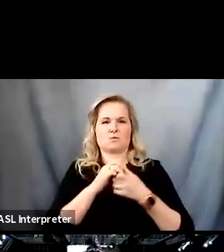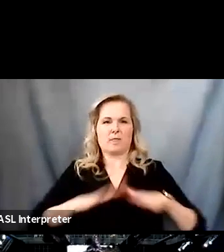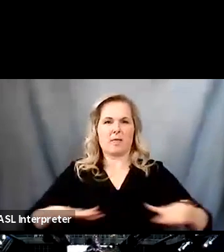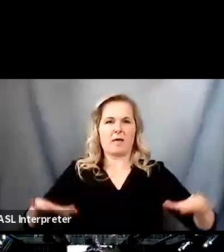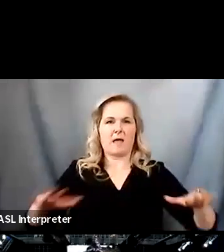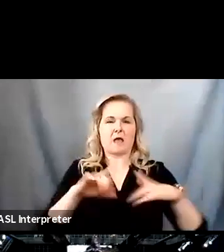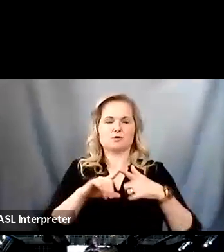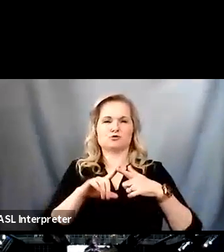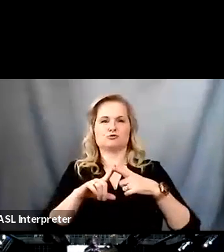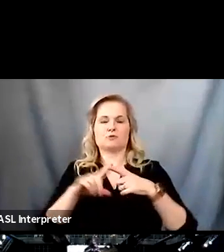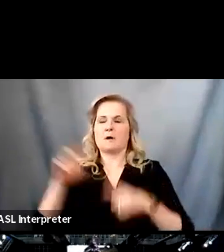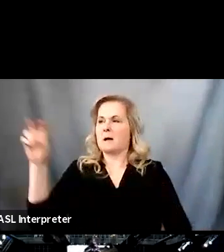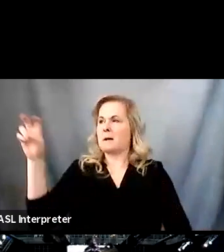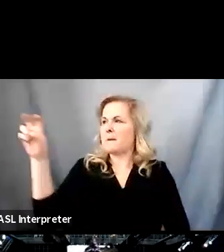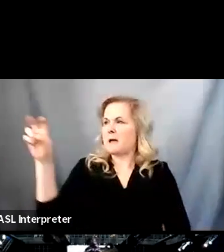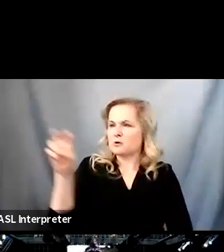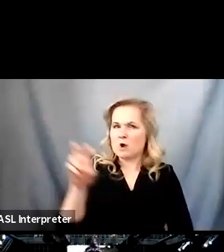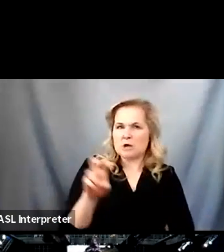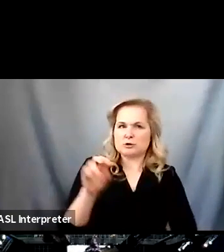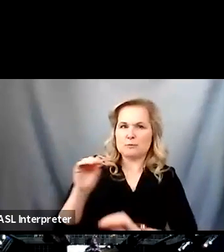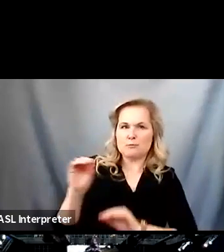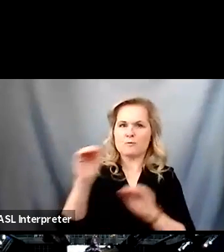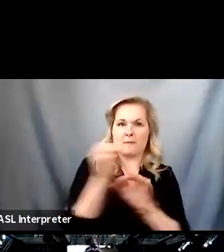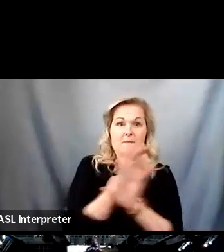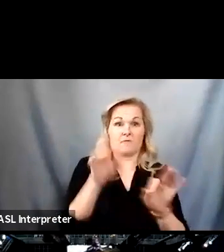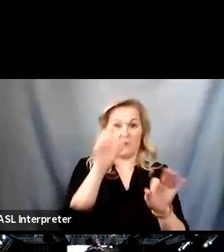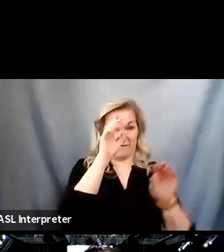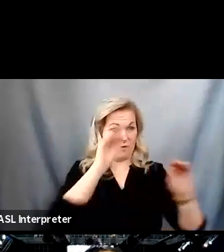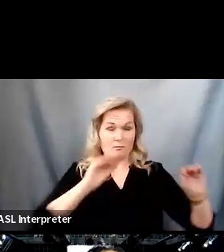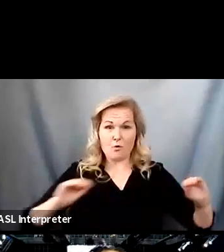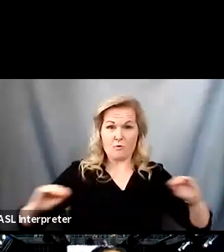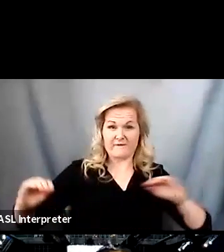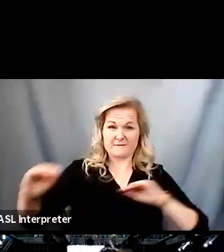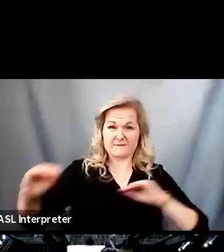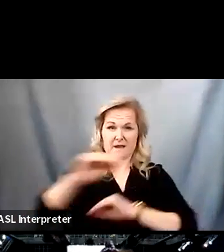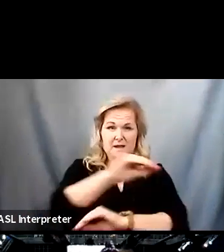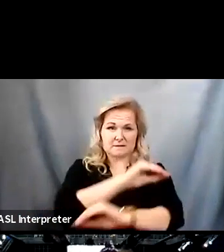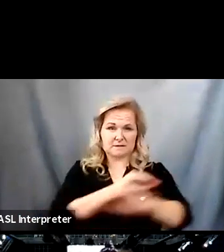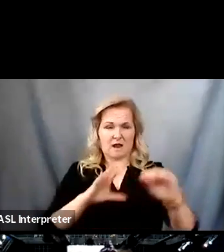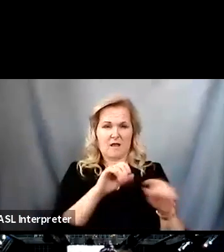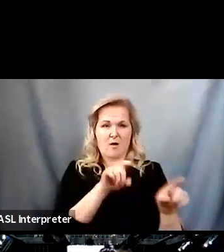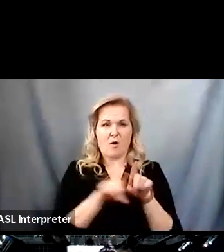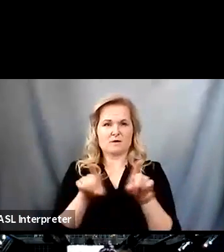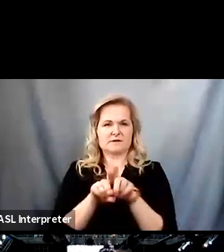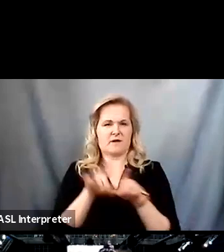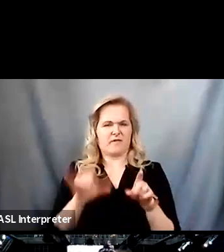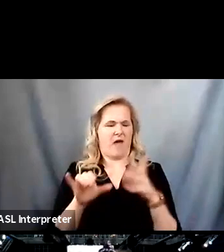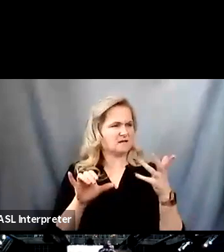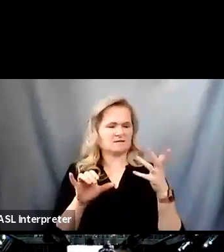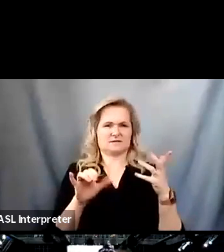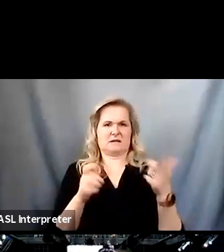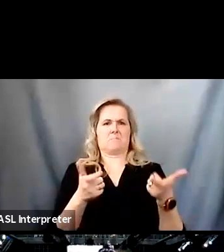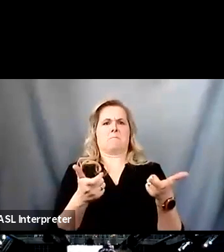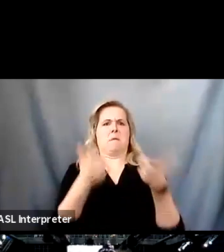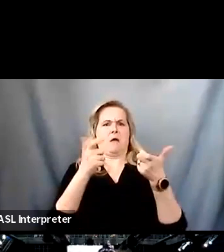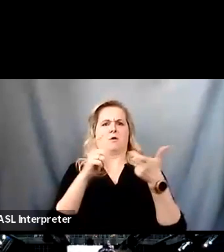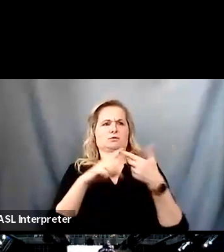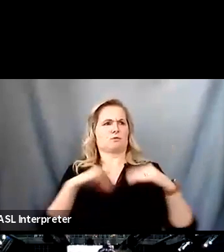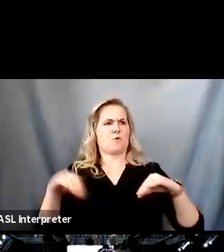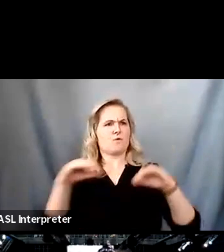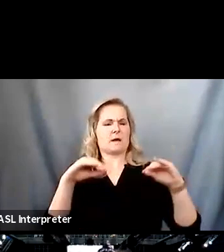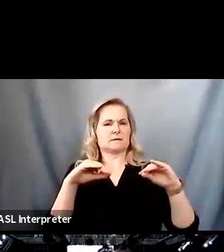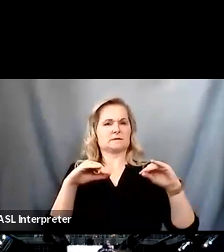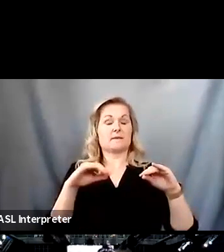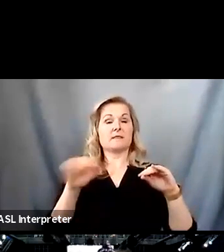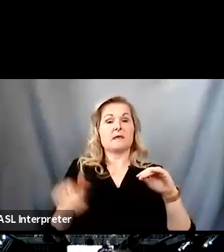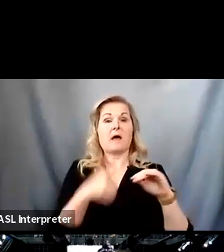movement, freedom of movement, and also the lack of freedom of movement. And on the other side